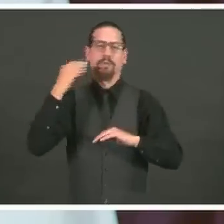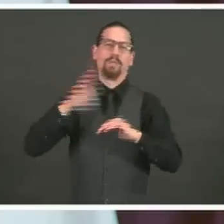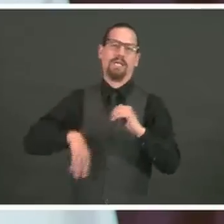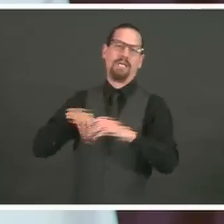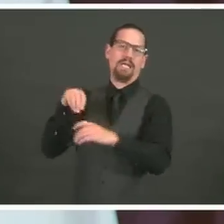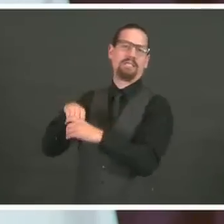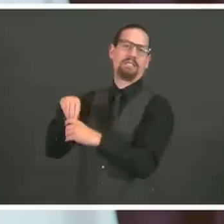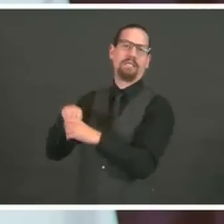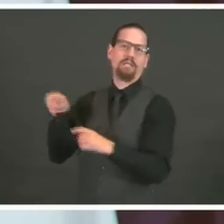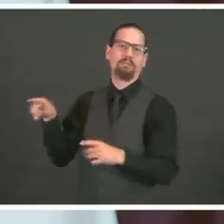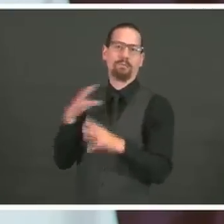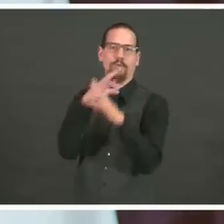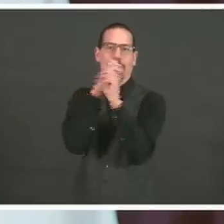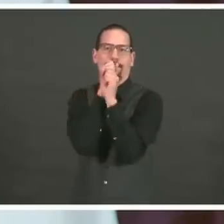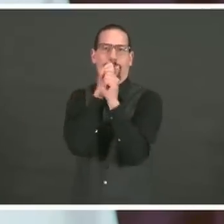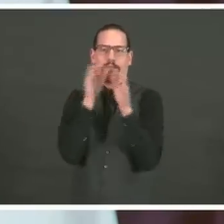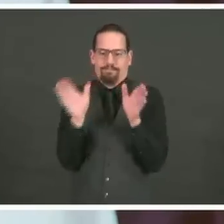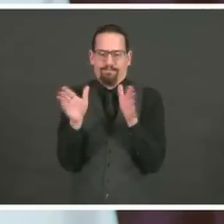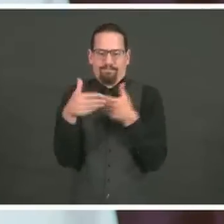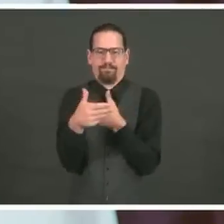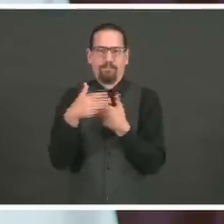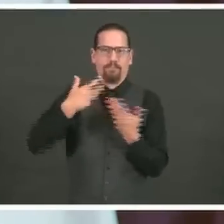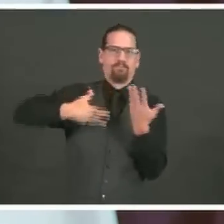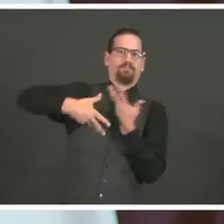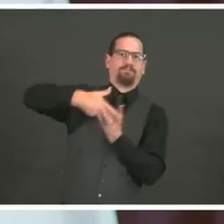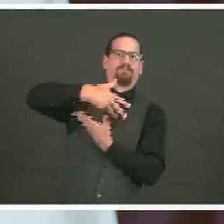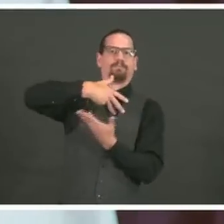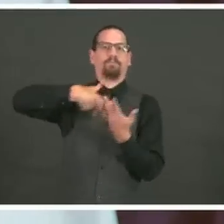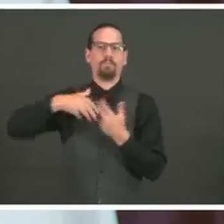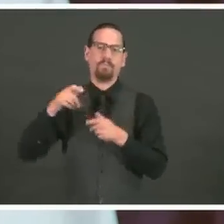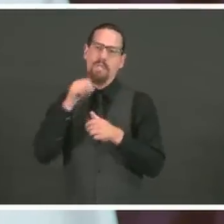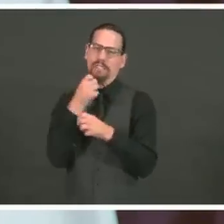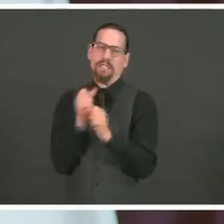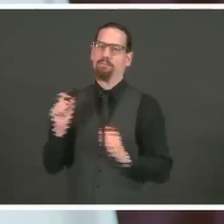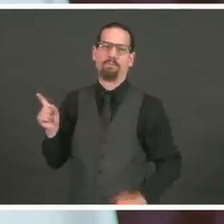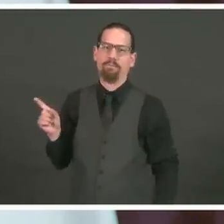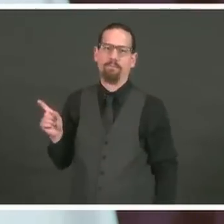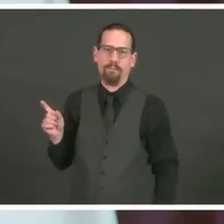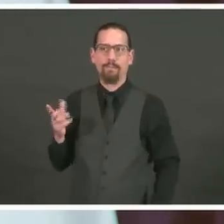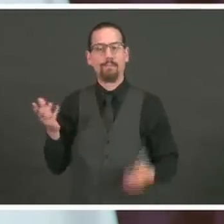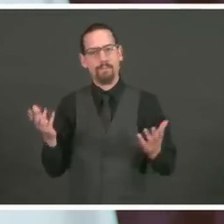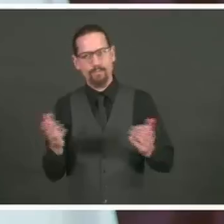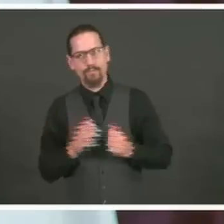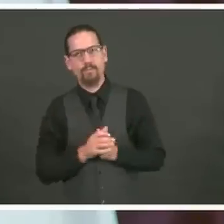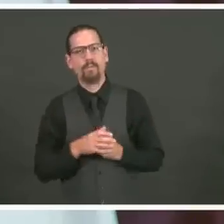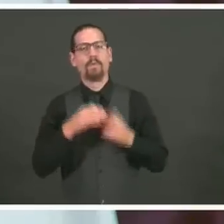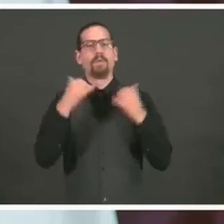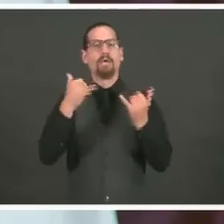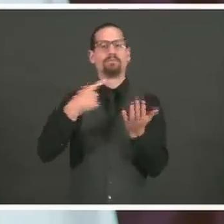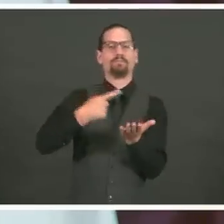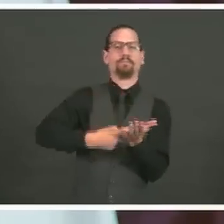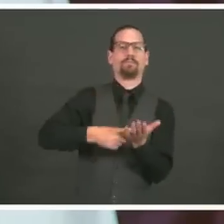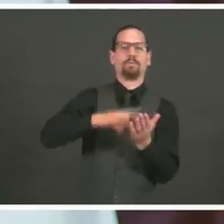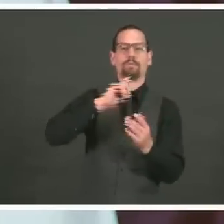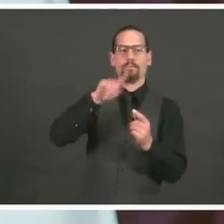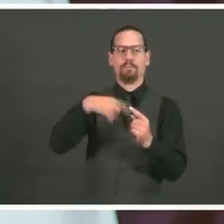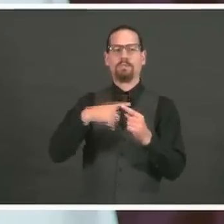Okay, last week I got a lot of questions about testing, and so I want to spend a few minutes now talking about